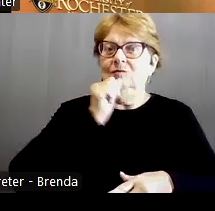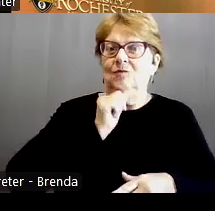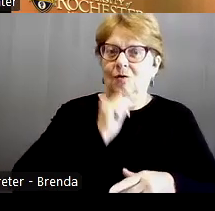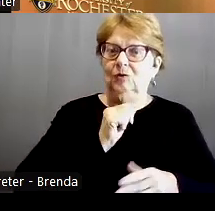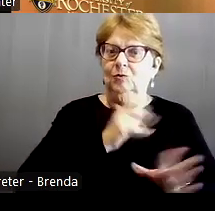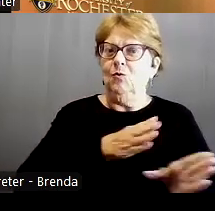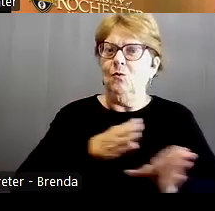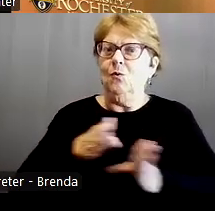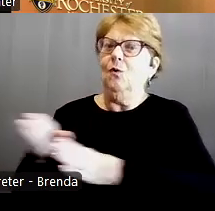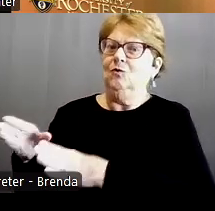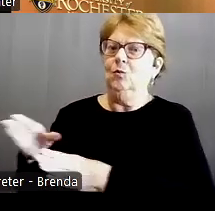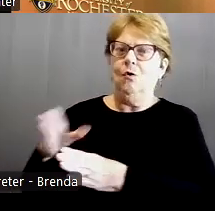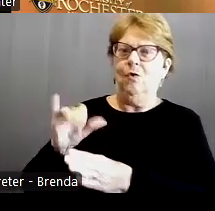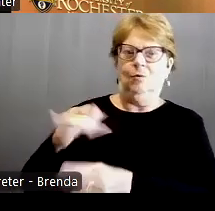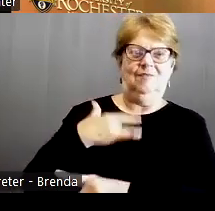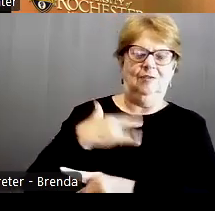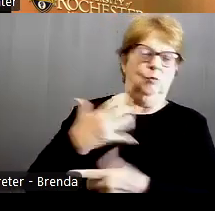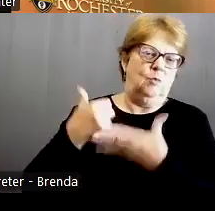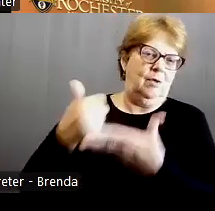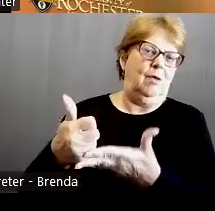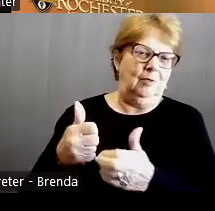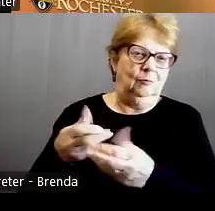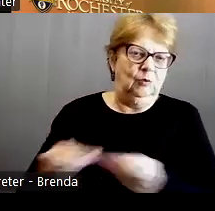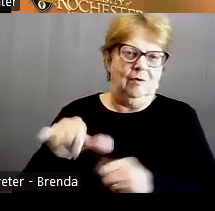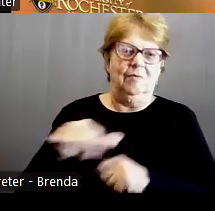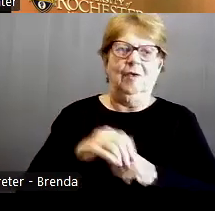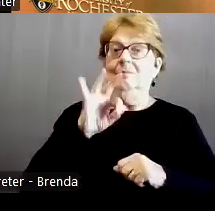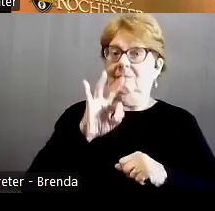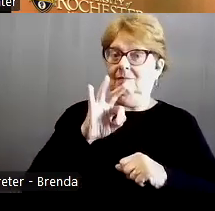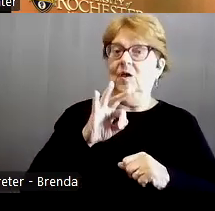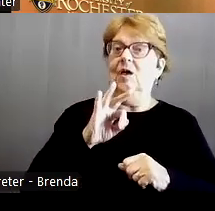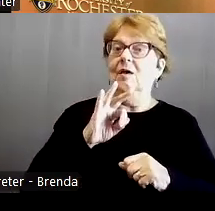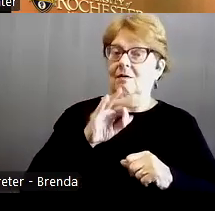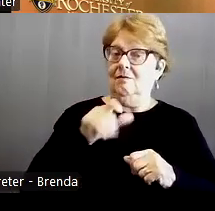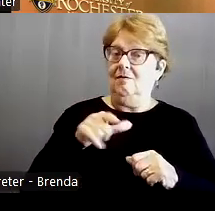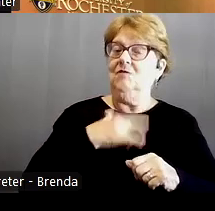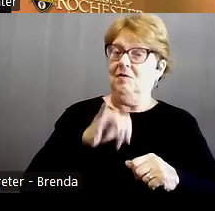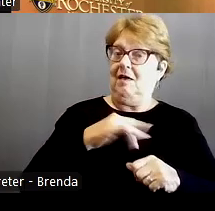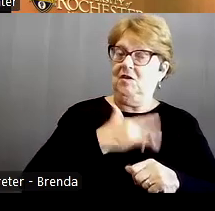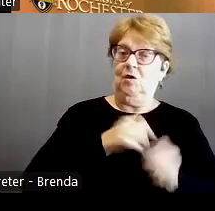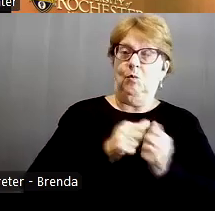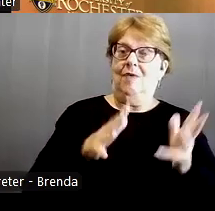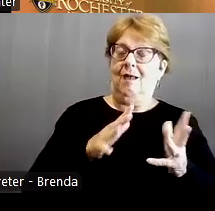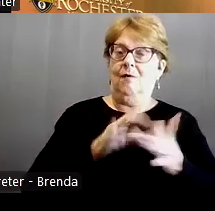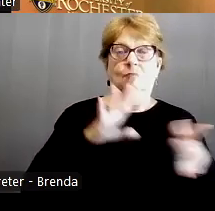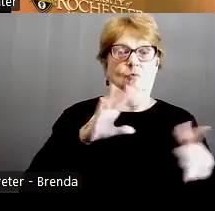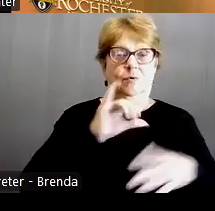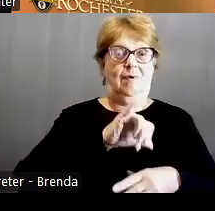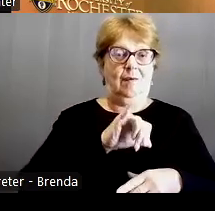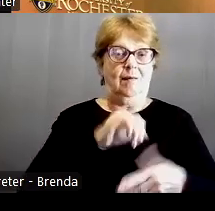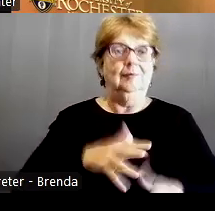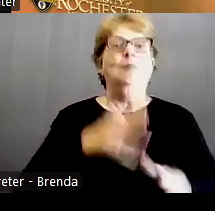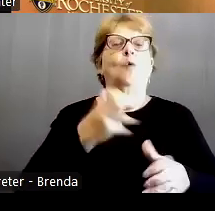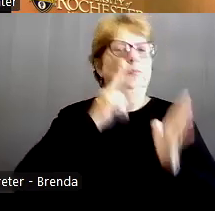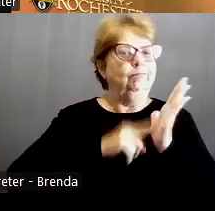resolve. So we want to help them with that. And then, if they can, once they get to the point where they can feel the feeling without undue anxiety, we look to explore and